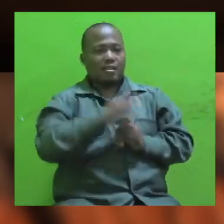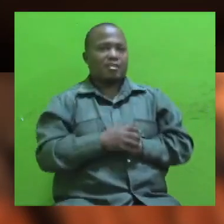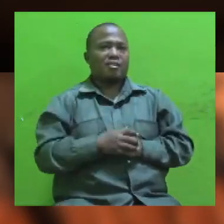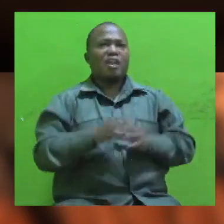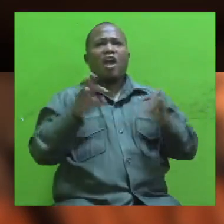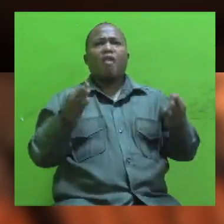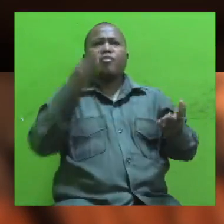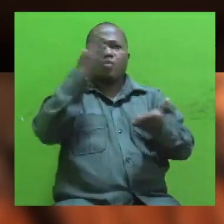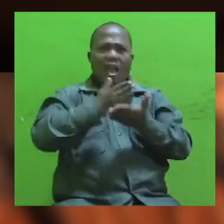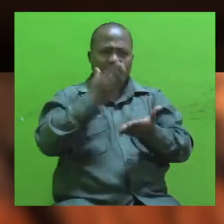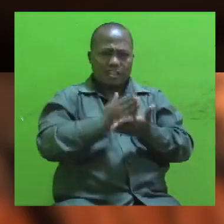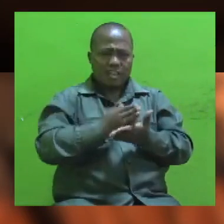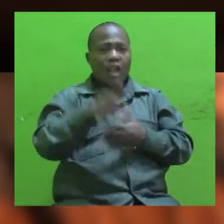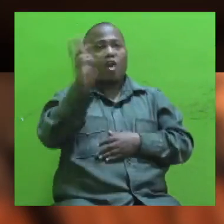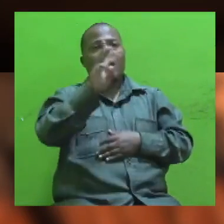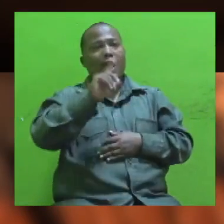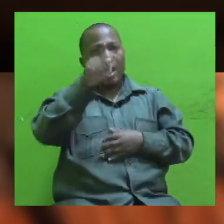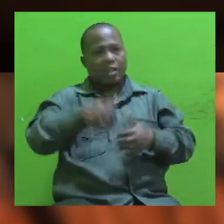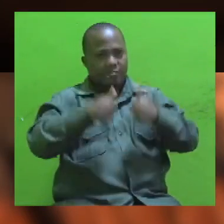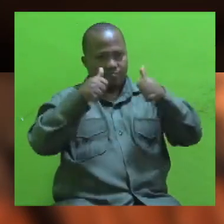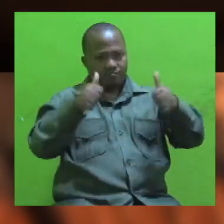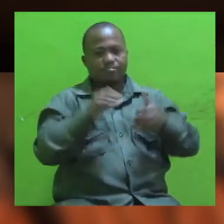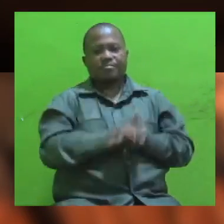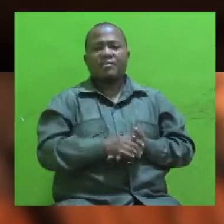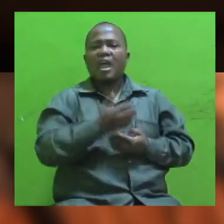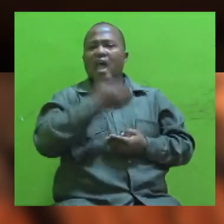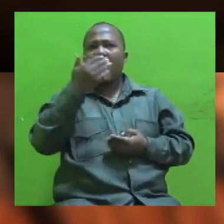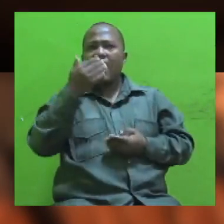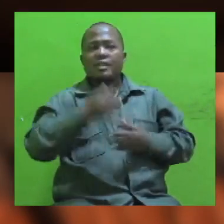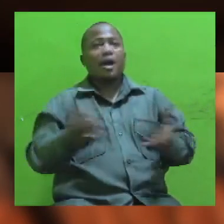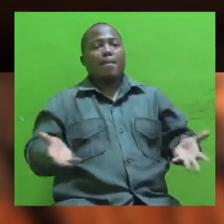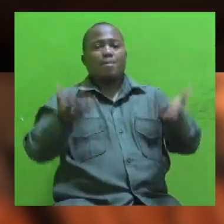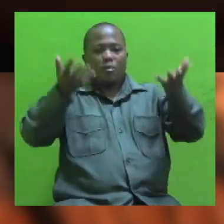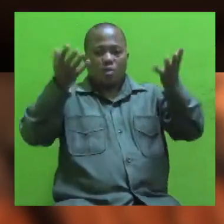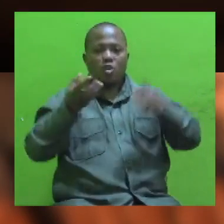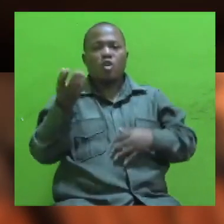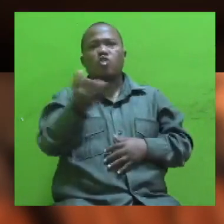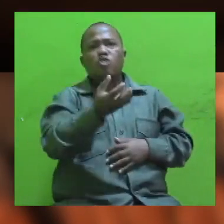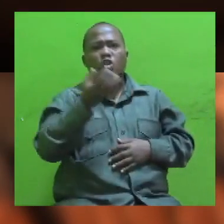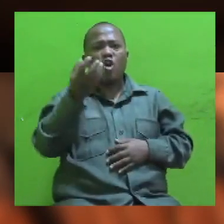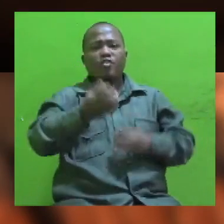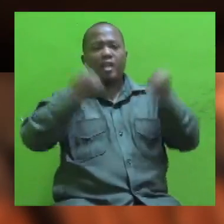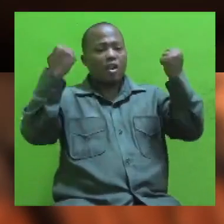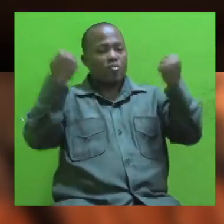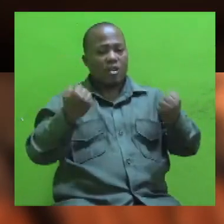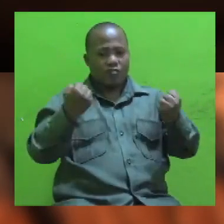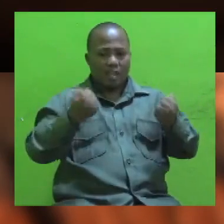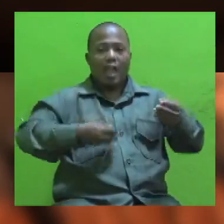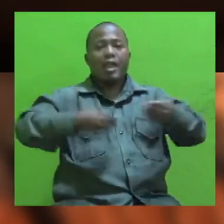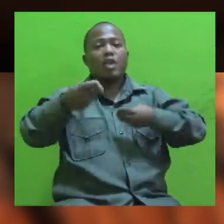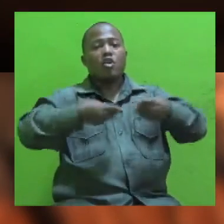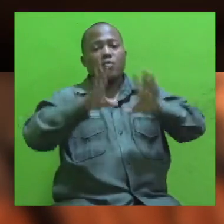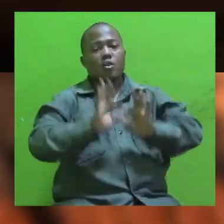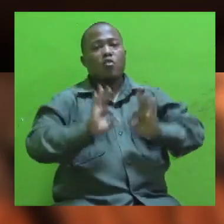district is very neat. The other one is to promote social welfare and economic well-being of the resident. Has to allow